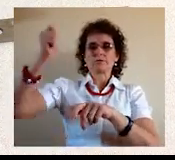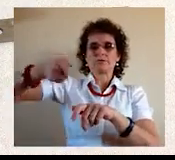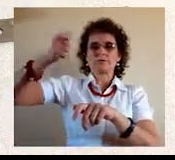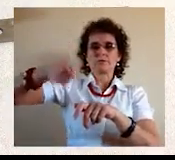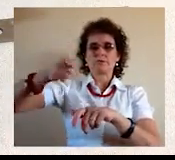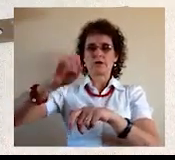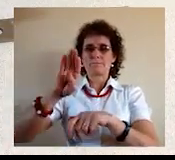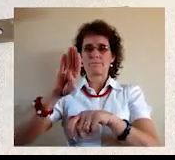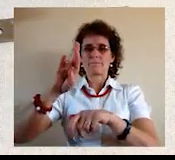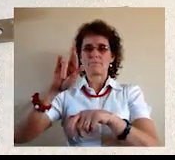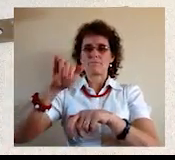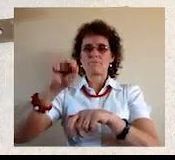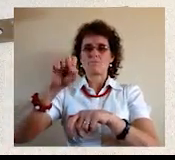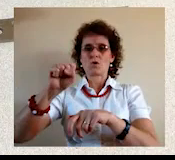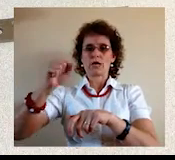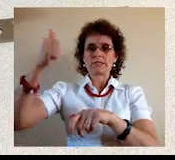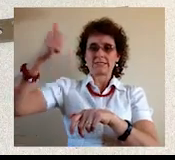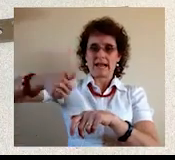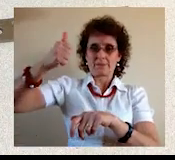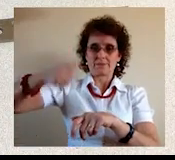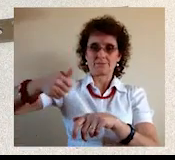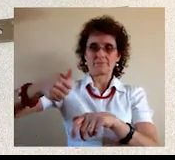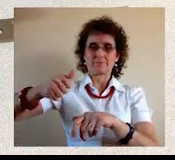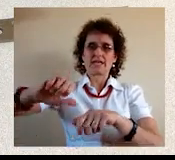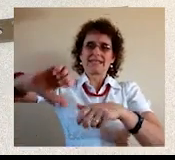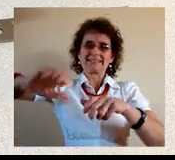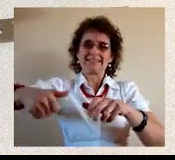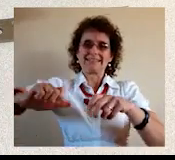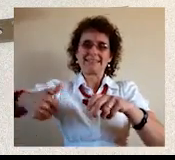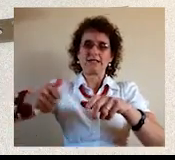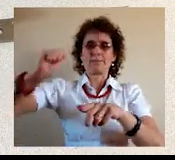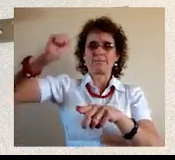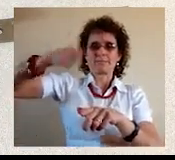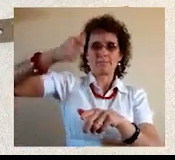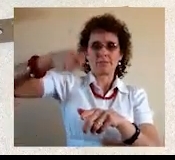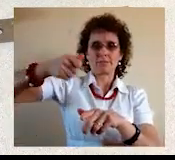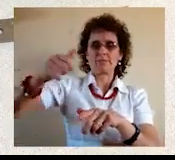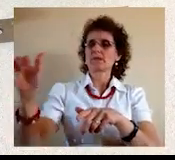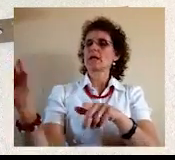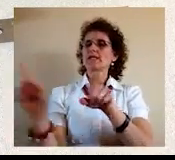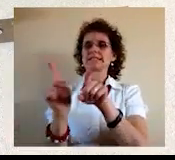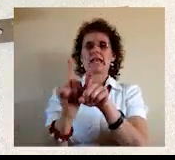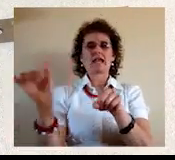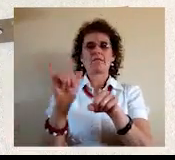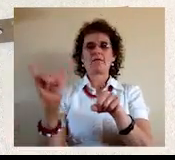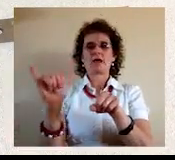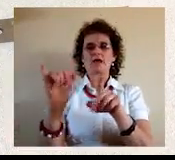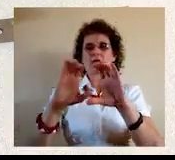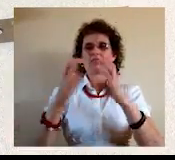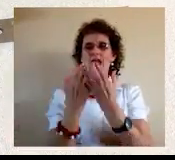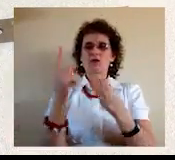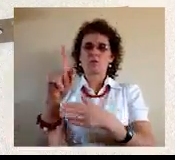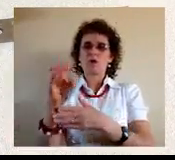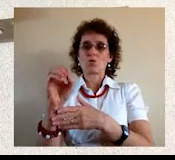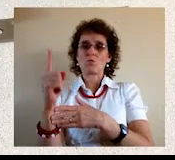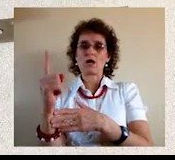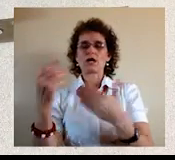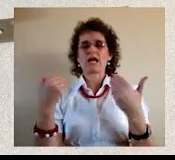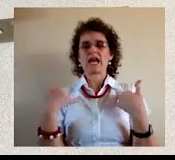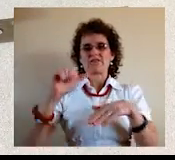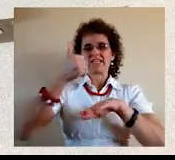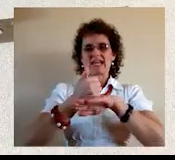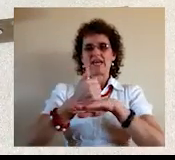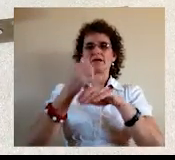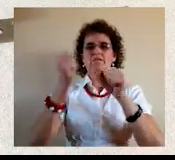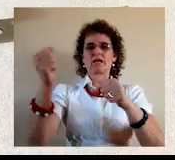Use your brass hammer. Tap, tap, tighten, tap, tap, tighten. Same thing as you did in 101. And there's your setup, so